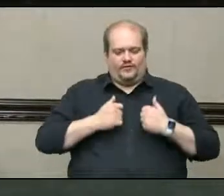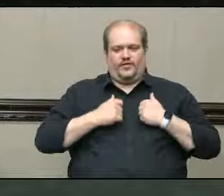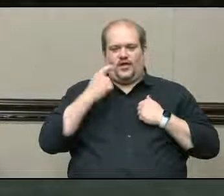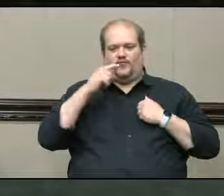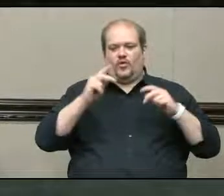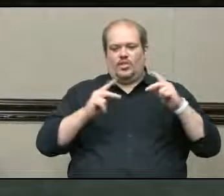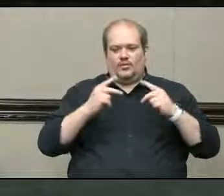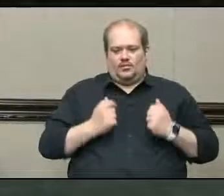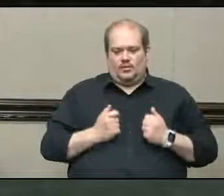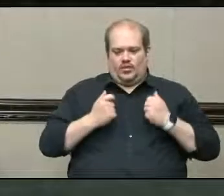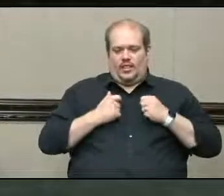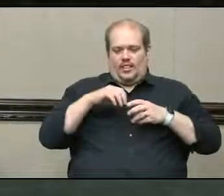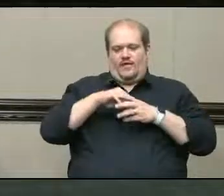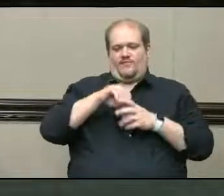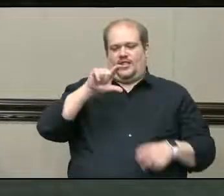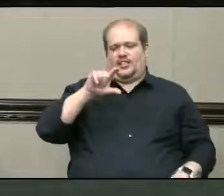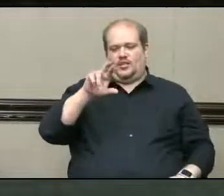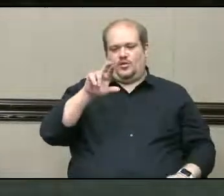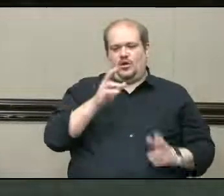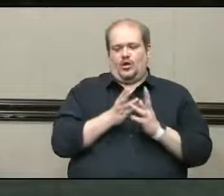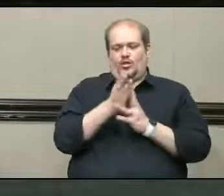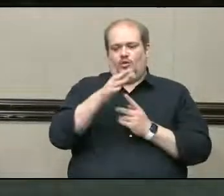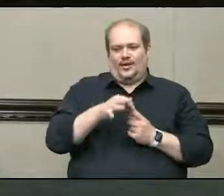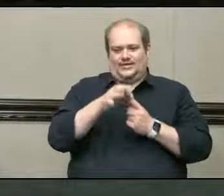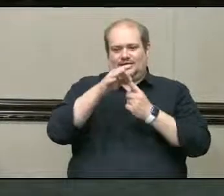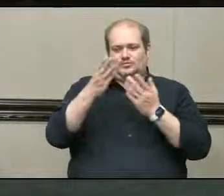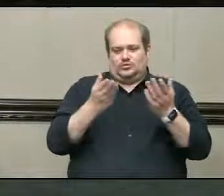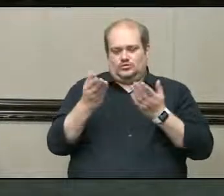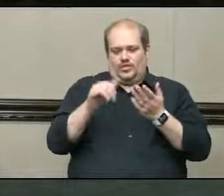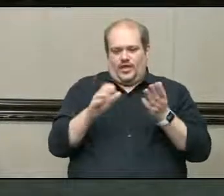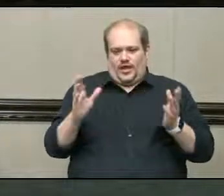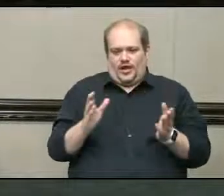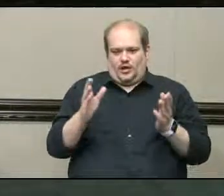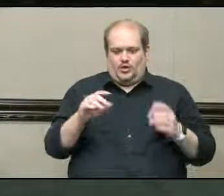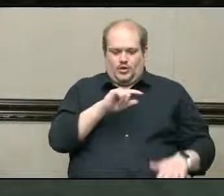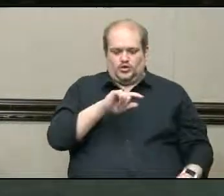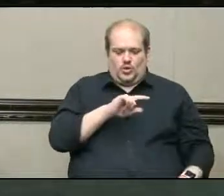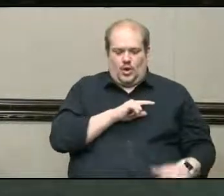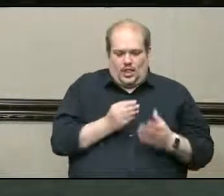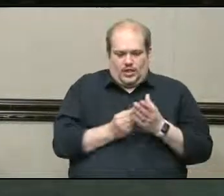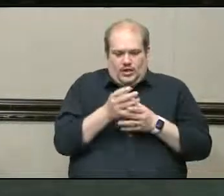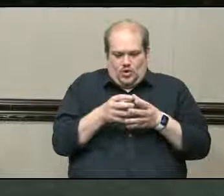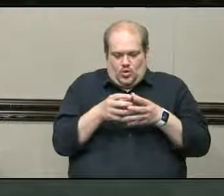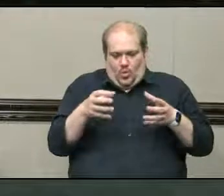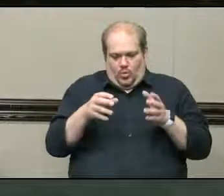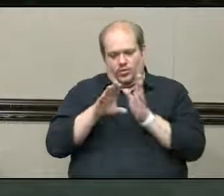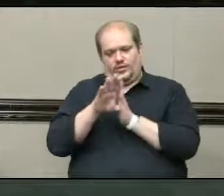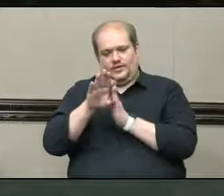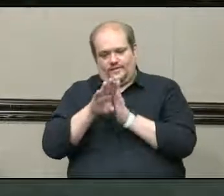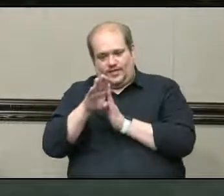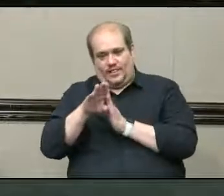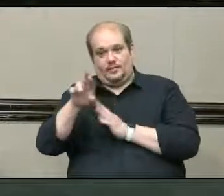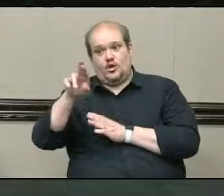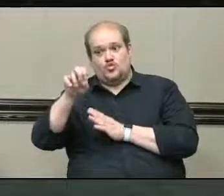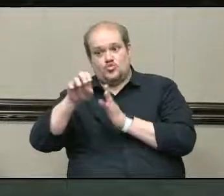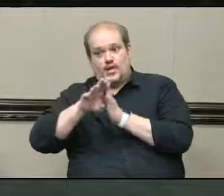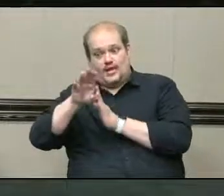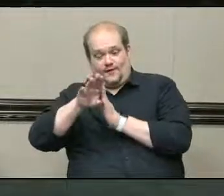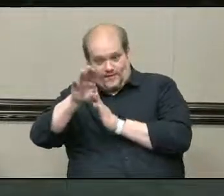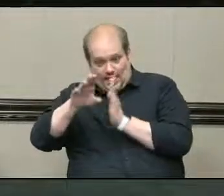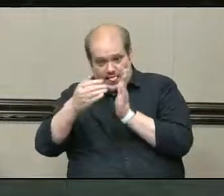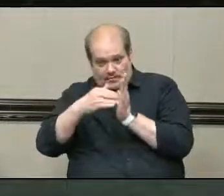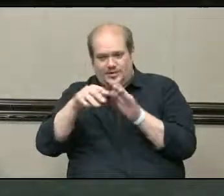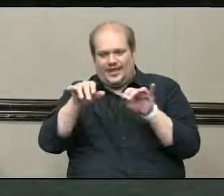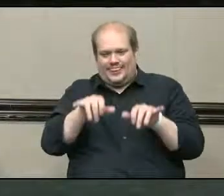residents of Little Rock through exceptional service that encourages quality growth, development, redevelopment, and